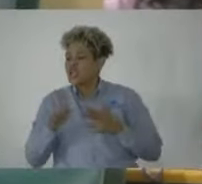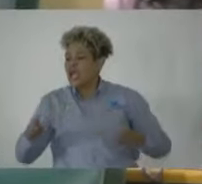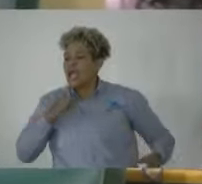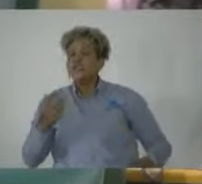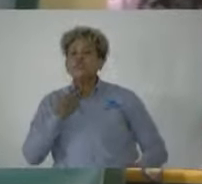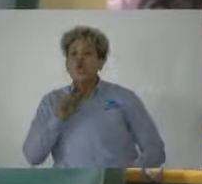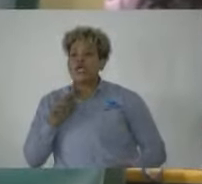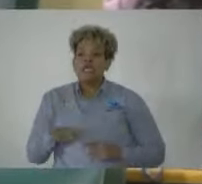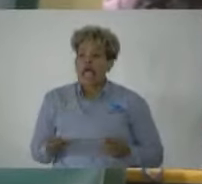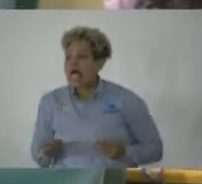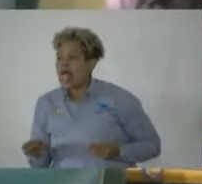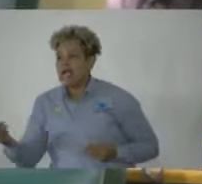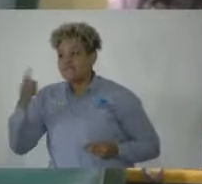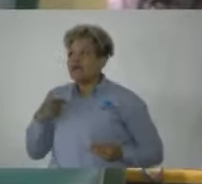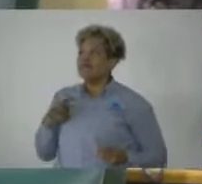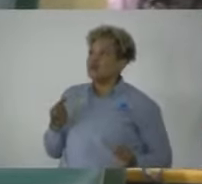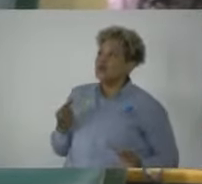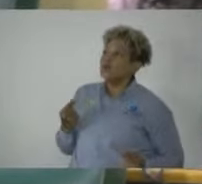are tied.